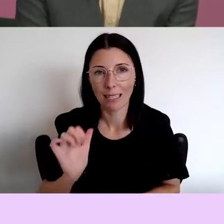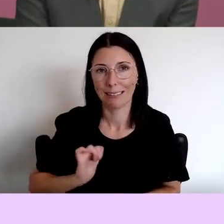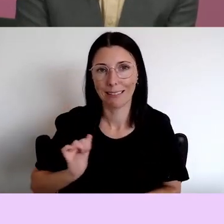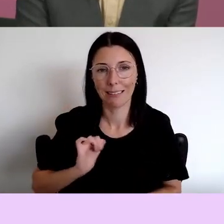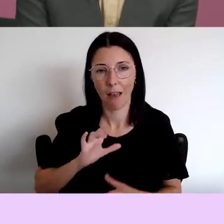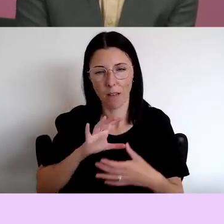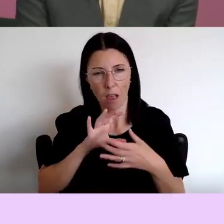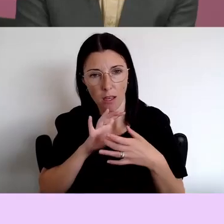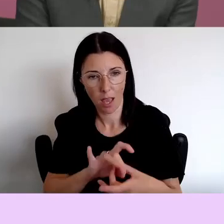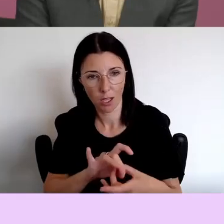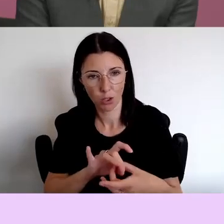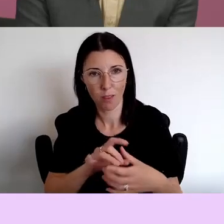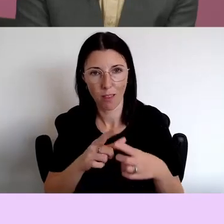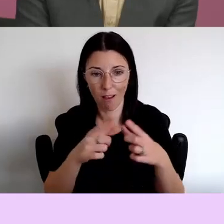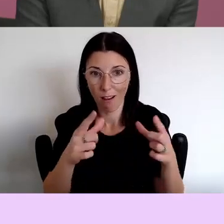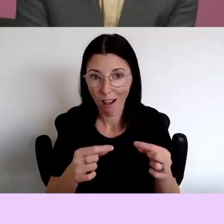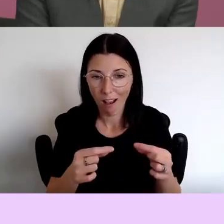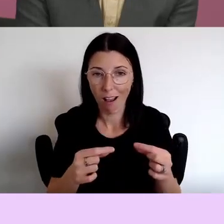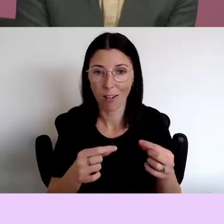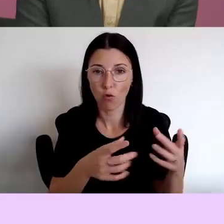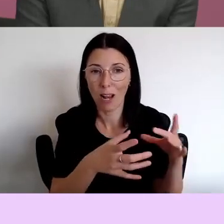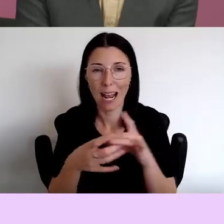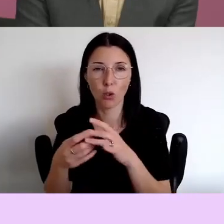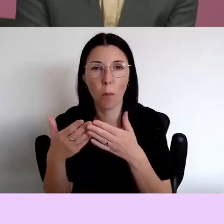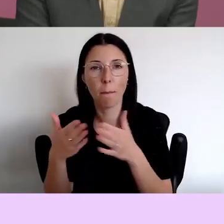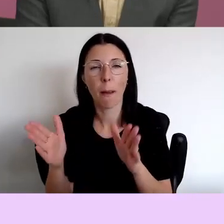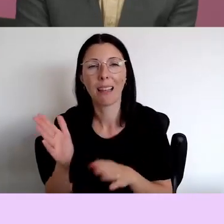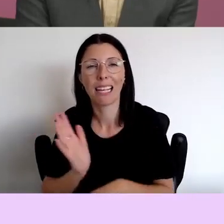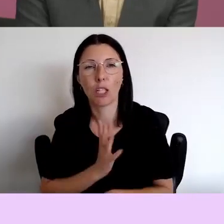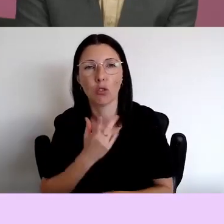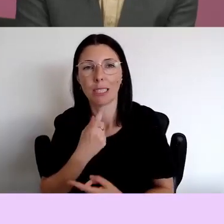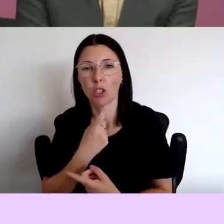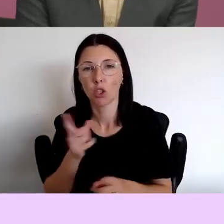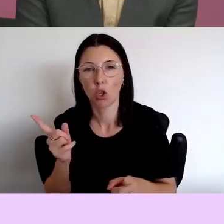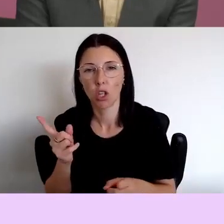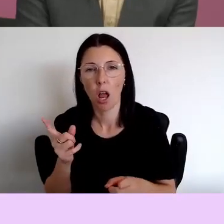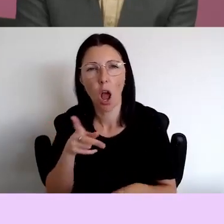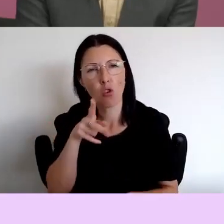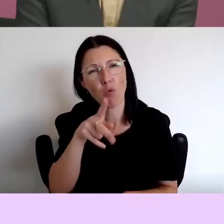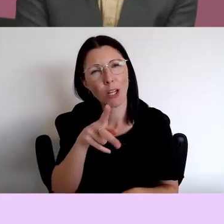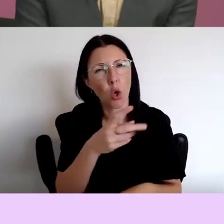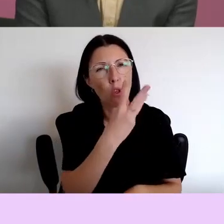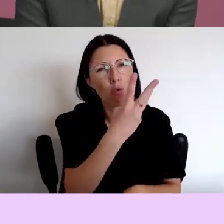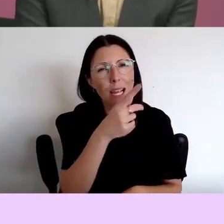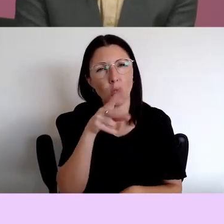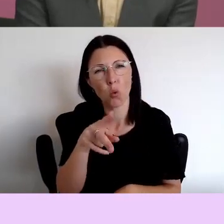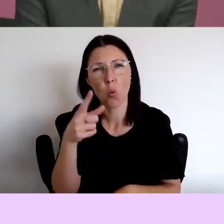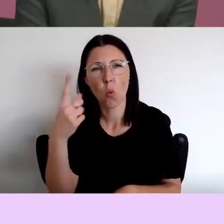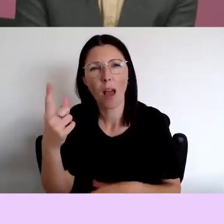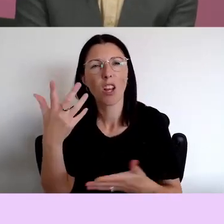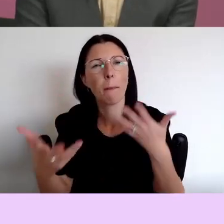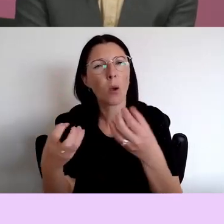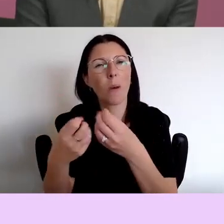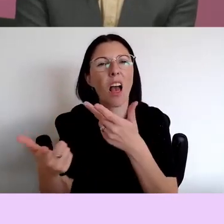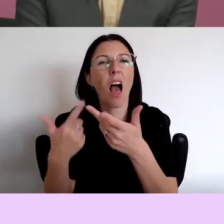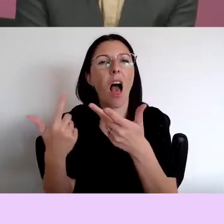card relating to public interest disclosures by a ratio of 3:1 compared to other integrity topics. This